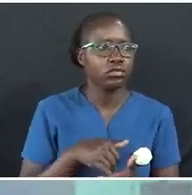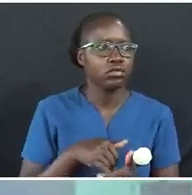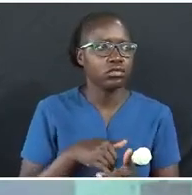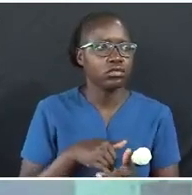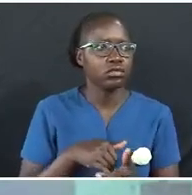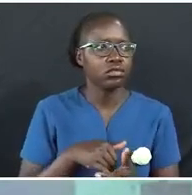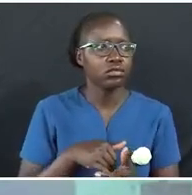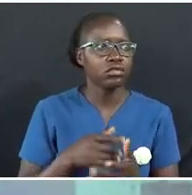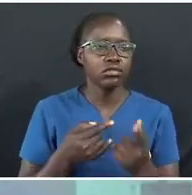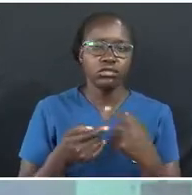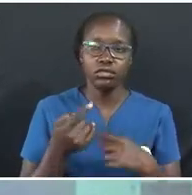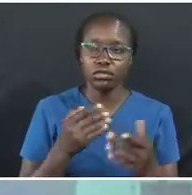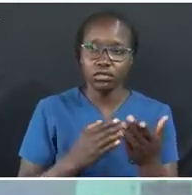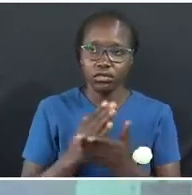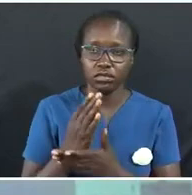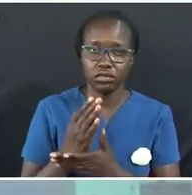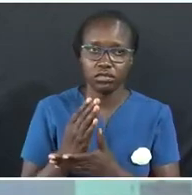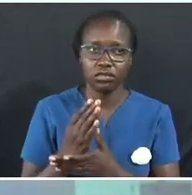Kamkuru,